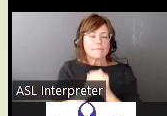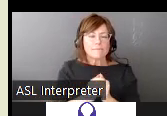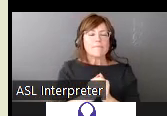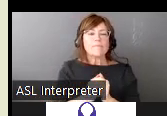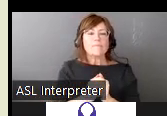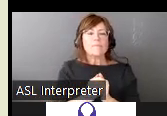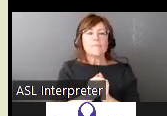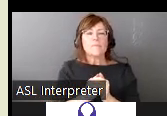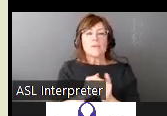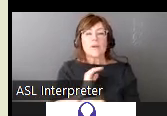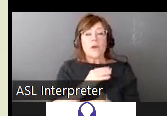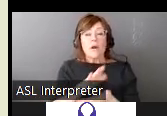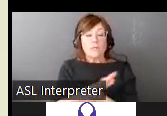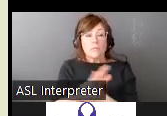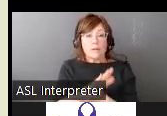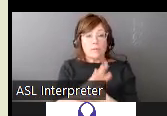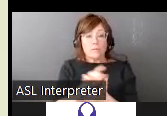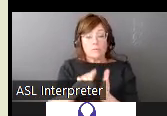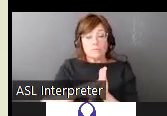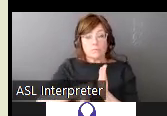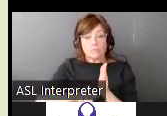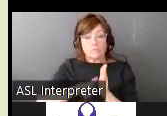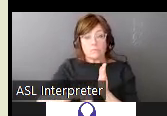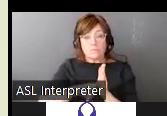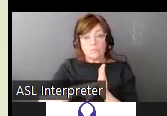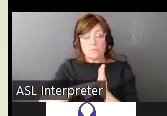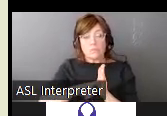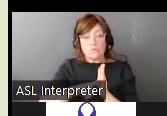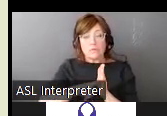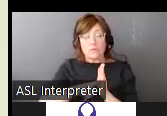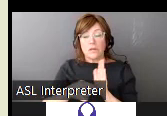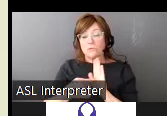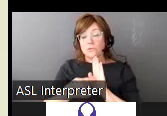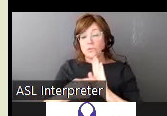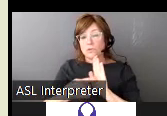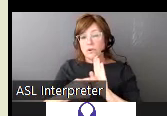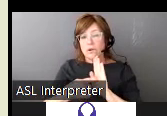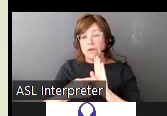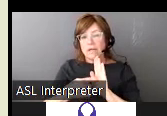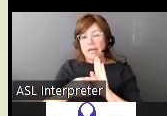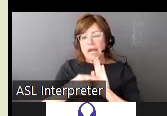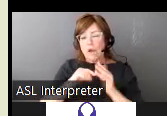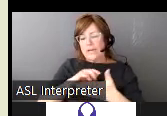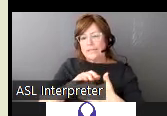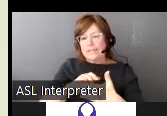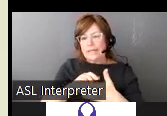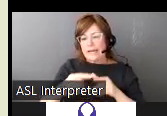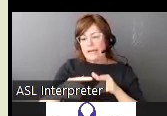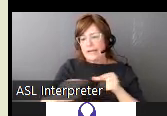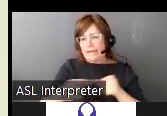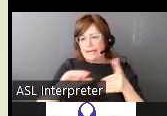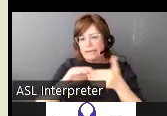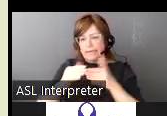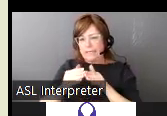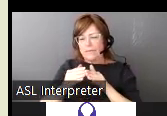our paper focuses specifically on the Cantonese speaking community as part of a larger